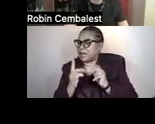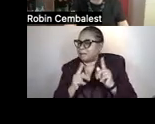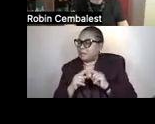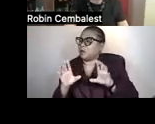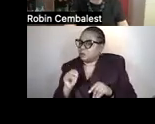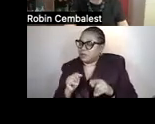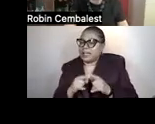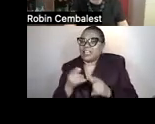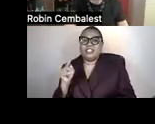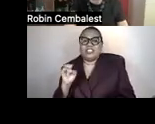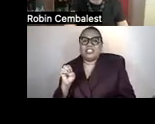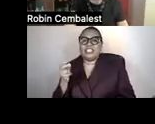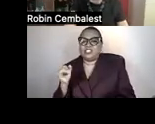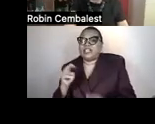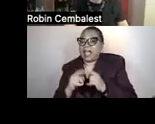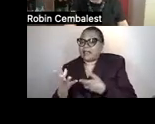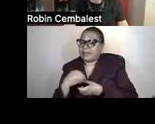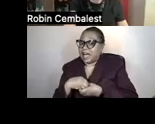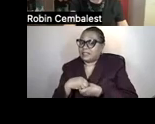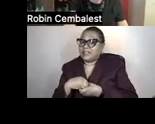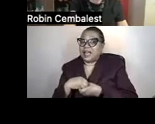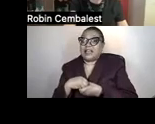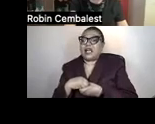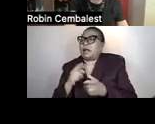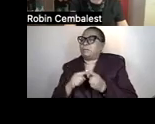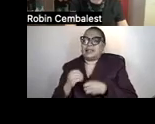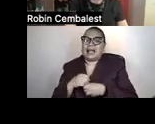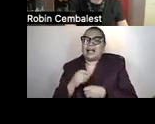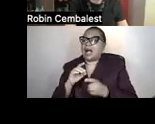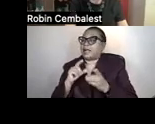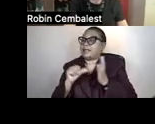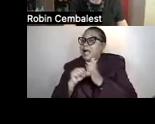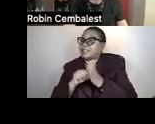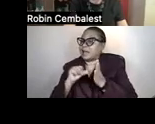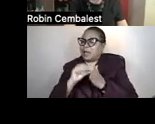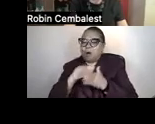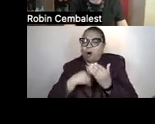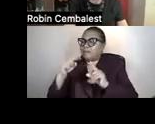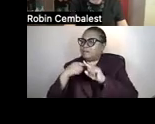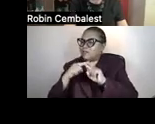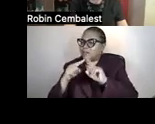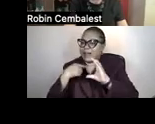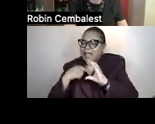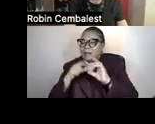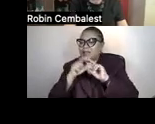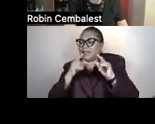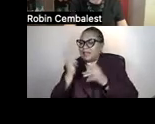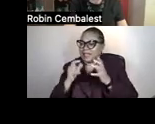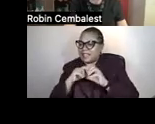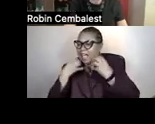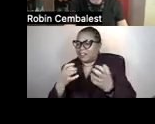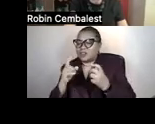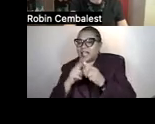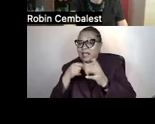doing it. Jean Shin has a complete contact page with all the different emails and galleries and social and so on